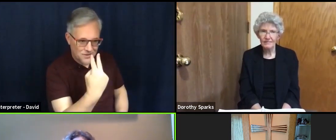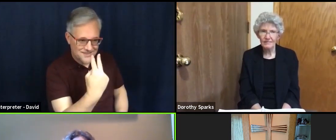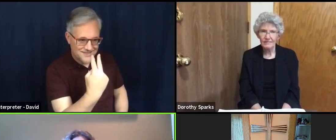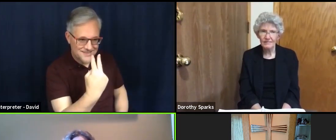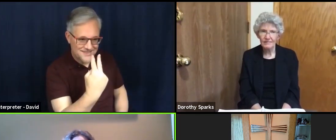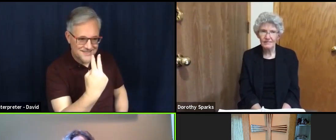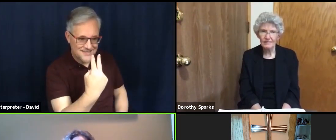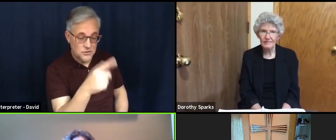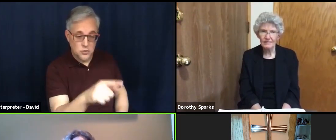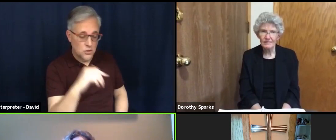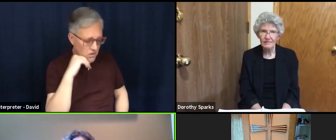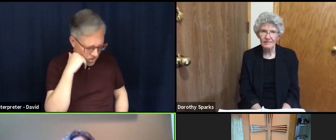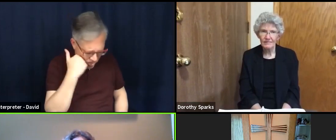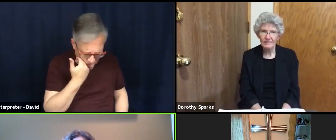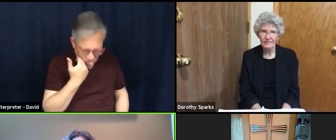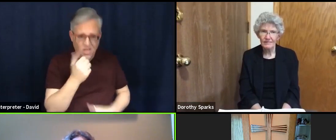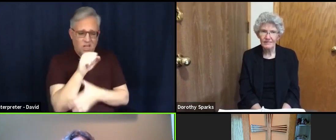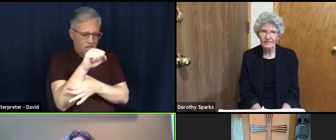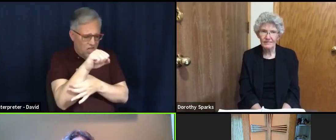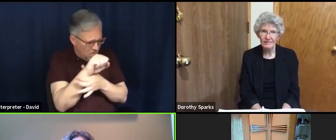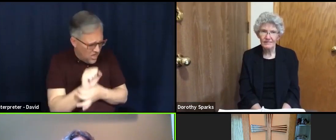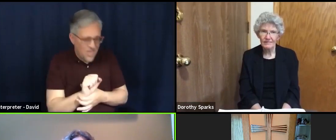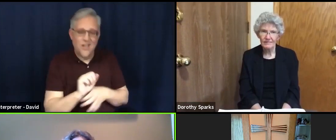ashamed. Look at us."